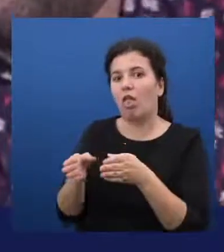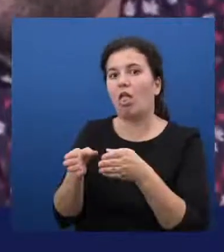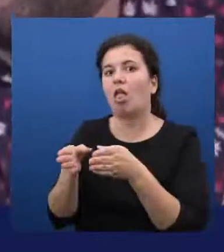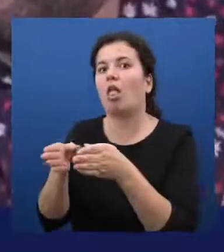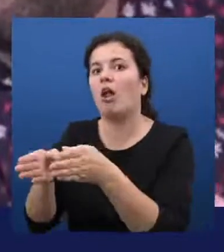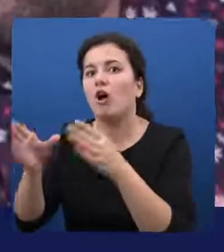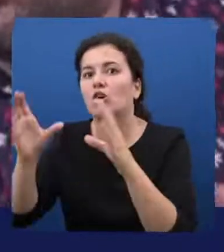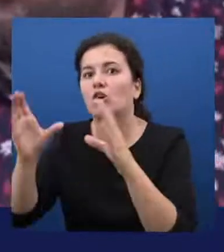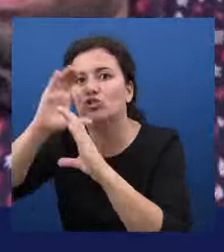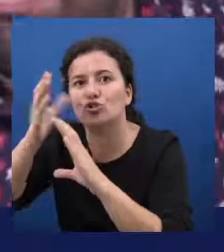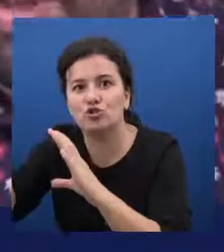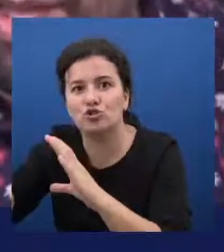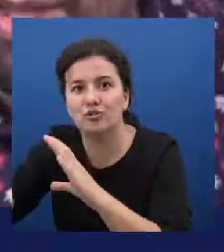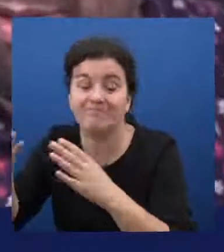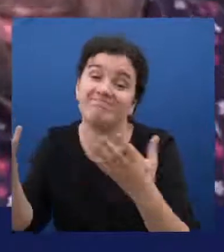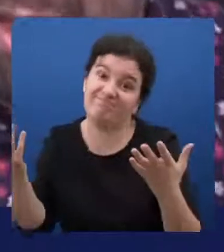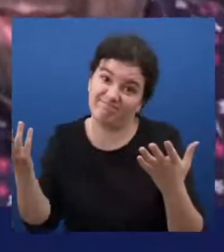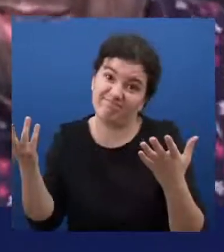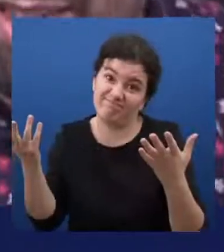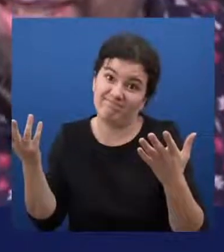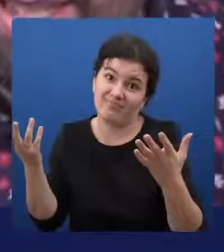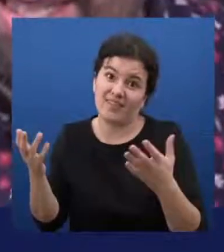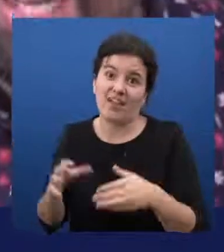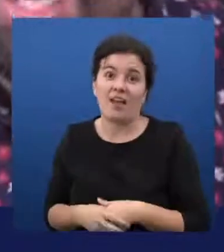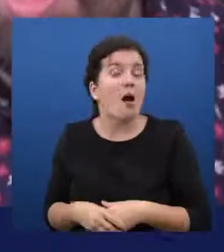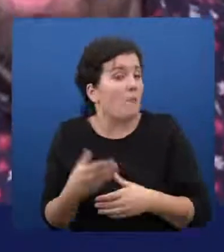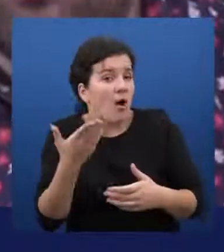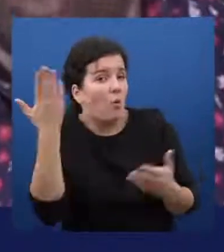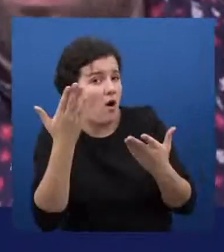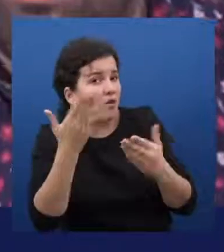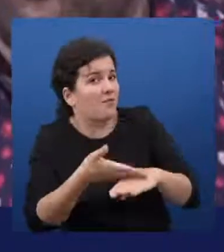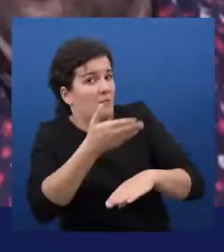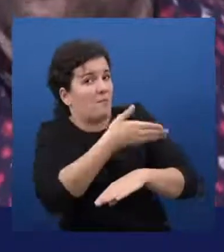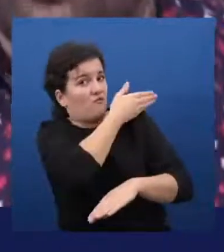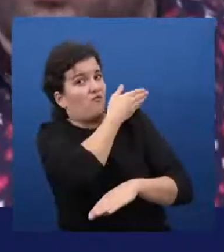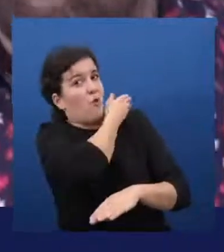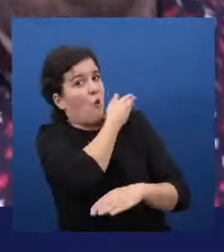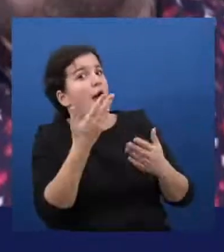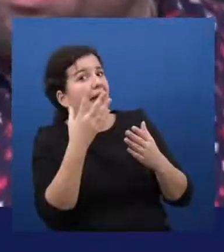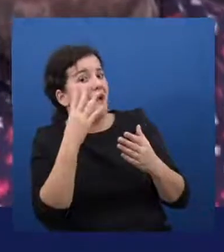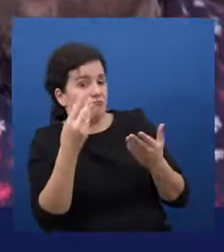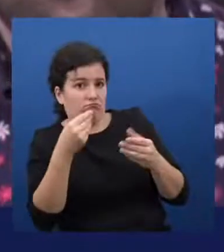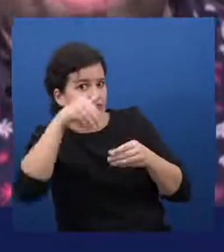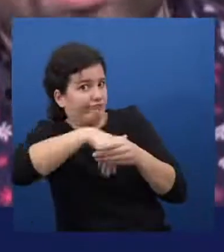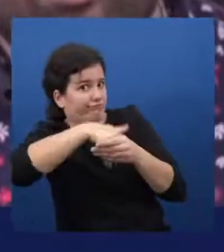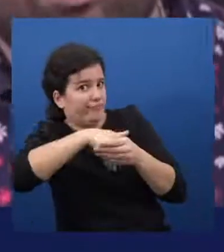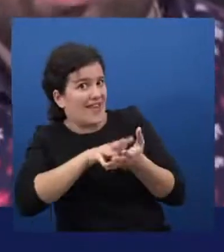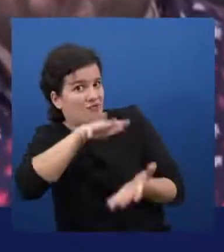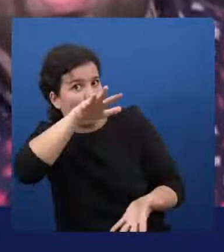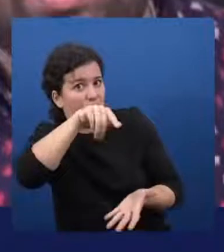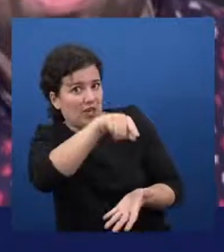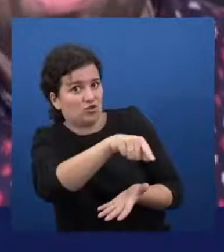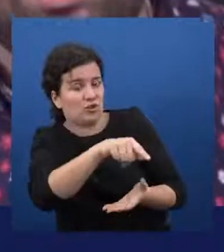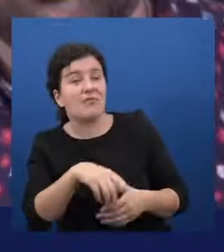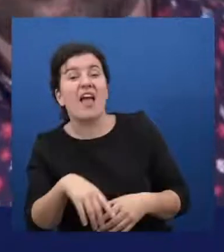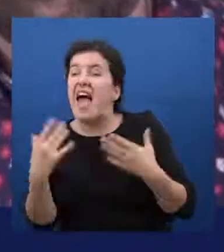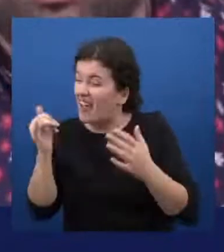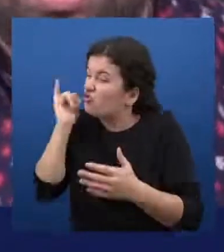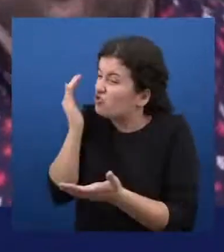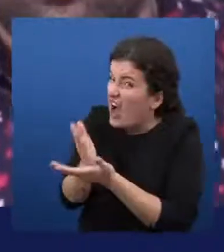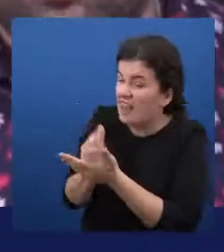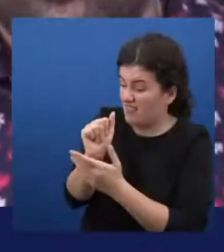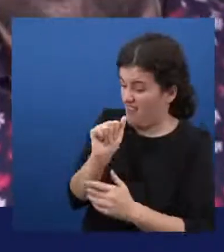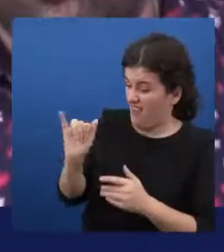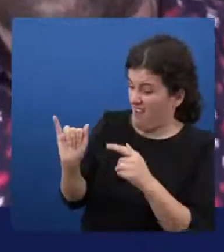over-index on a certain subpopulation of American citizens, the model will say, "Yep, that's where we go to find crime," because it turns